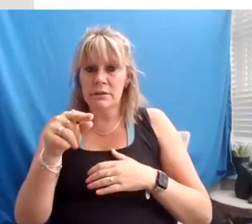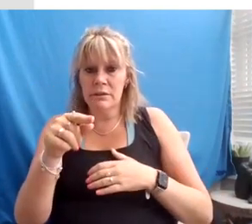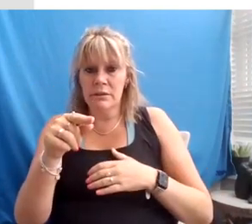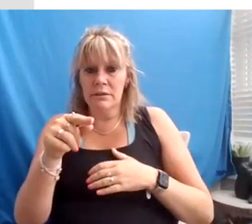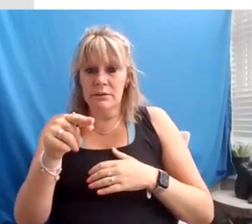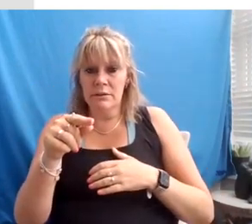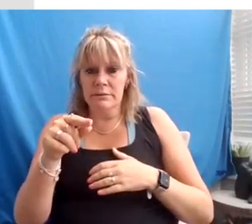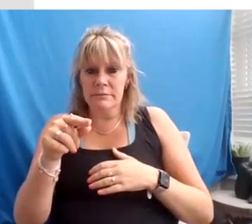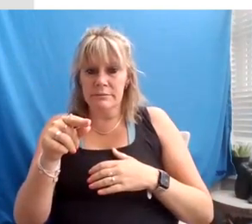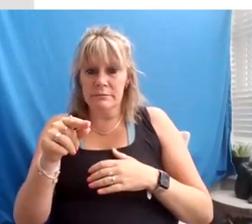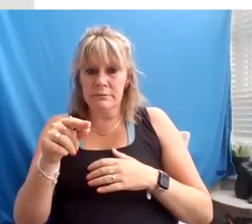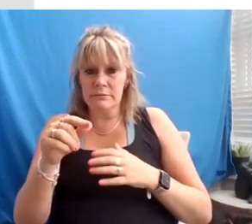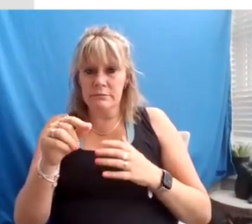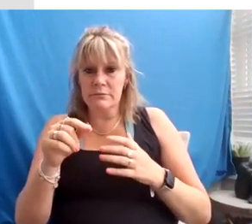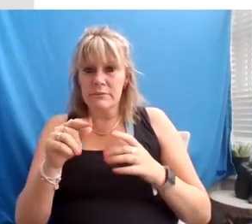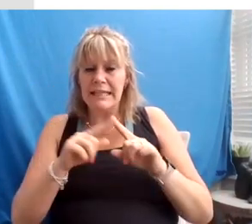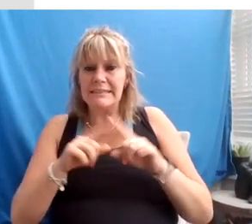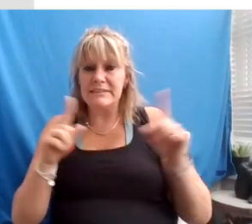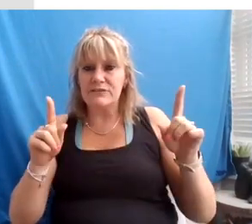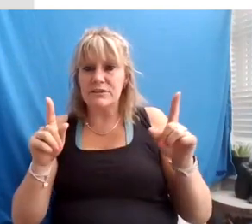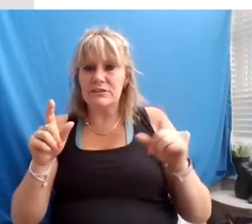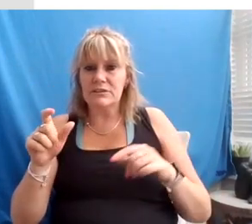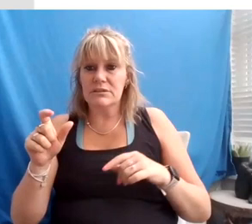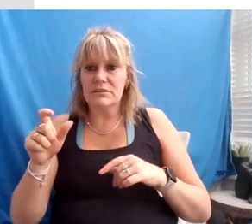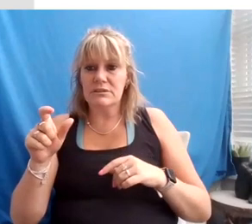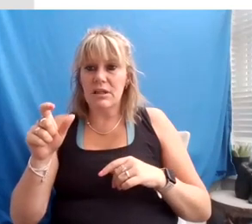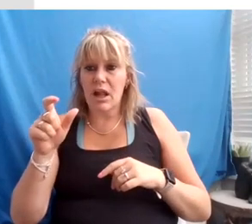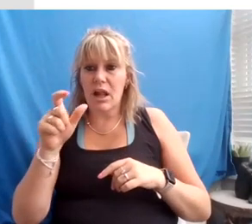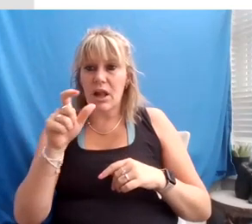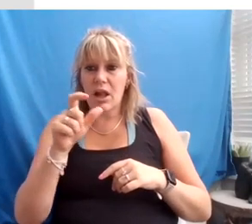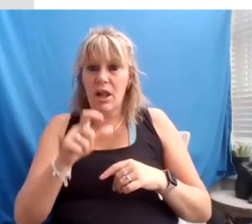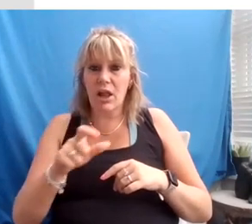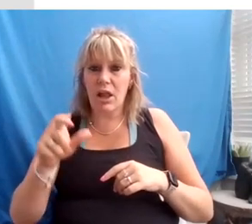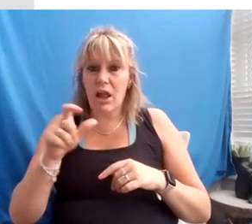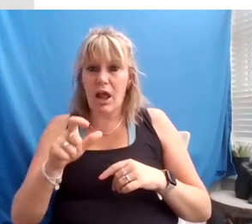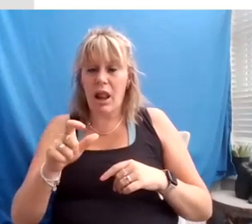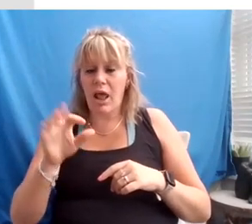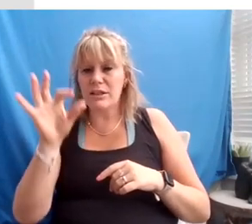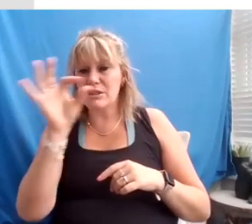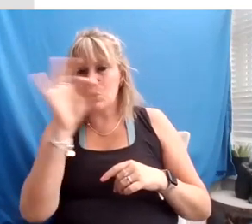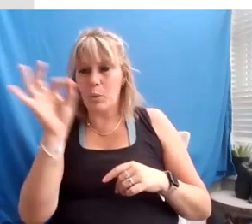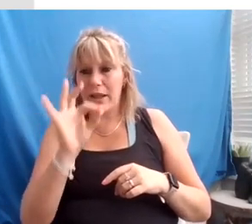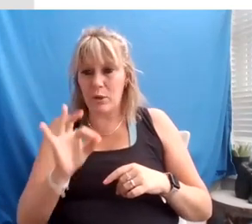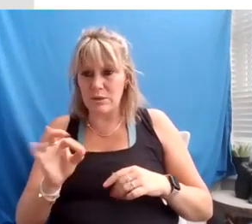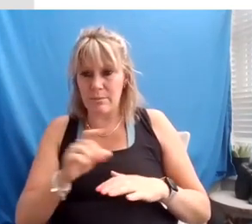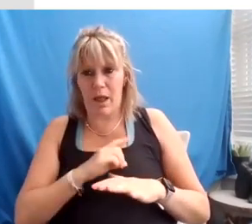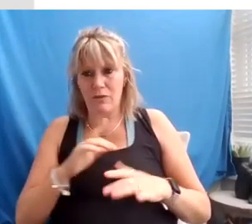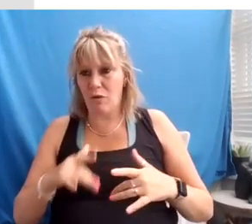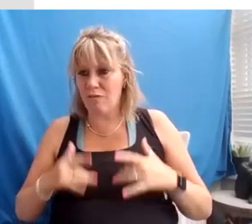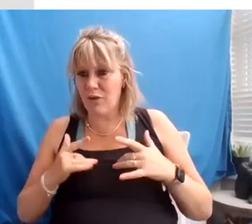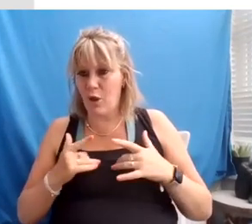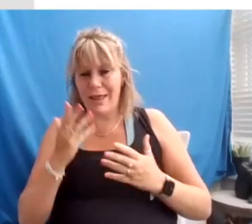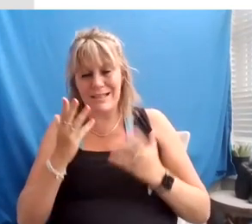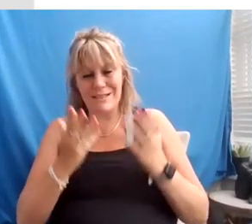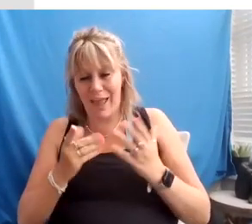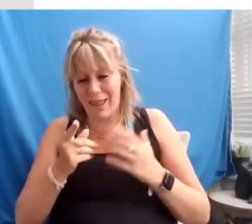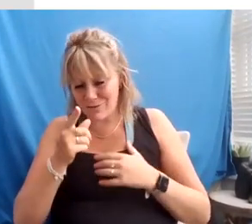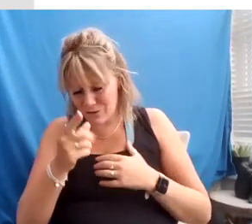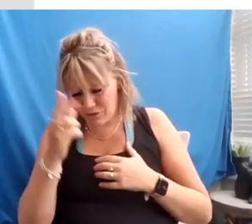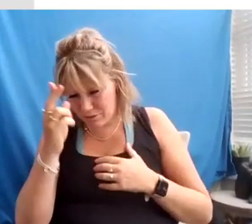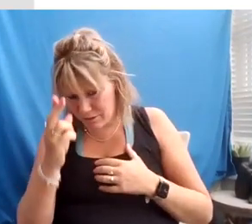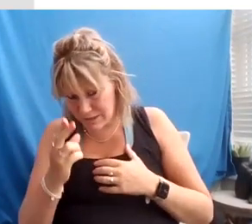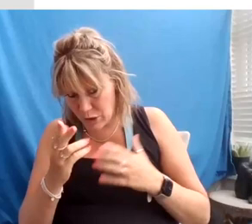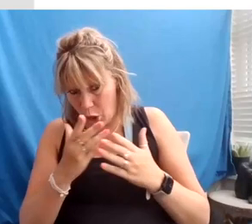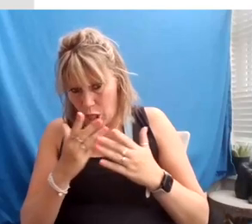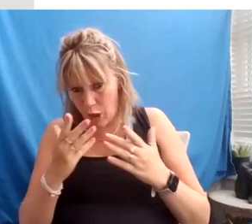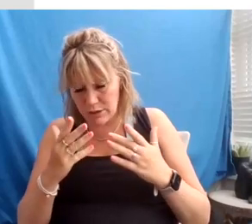of different coloured, I hesitate to say squiggles because I don't think that's fair to the piece. It's got lots and lots and lots